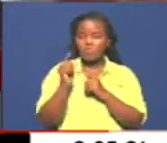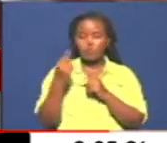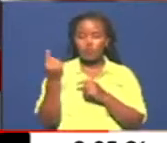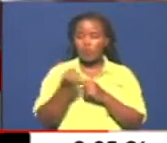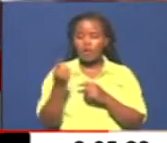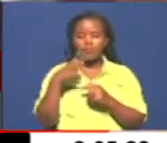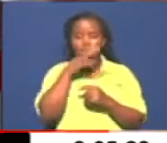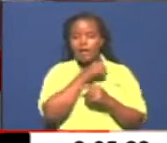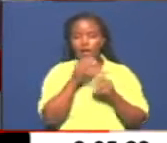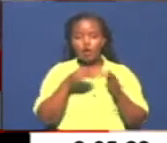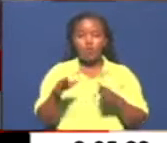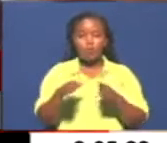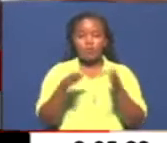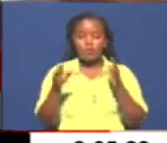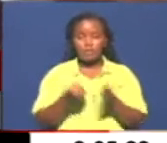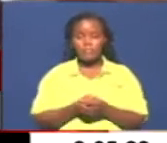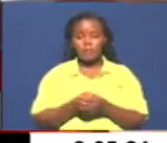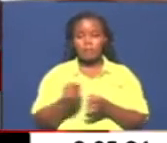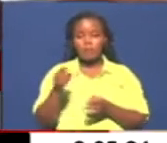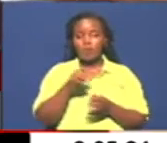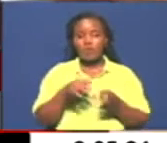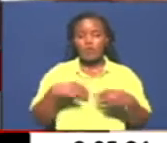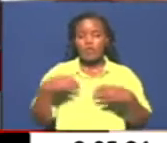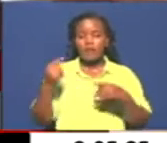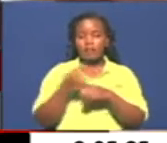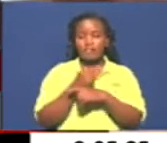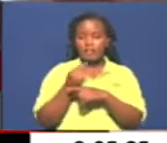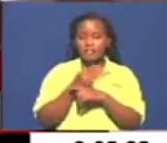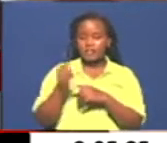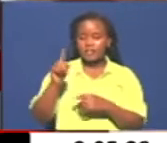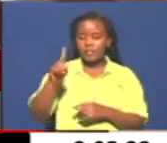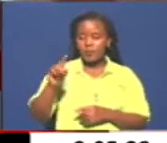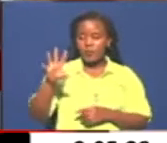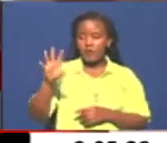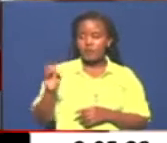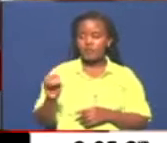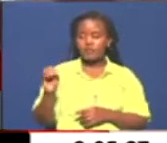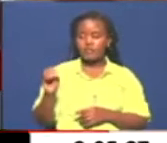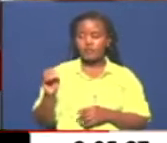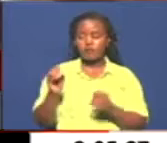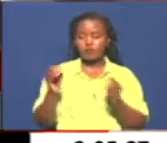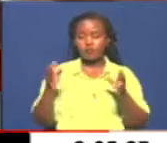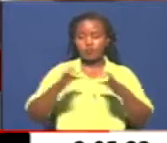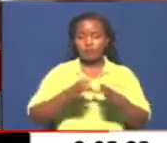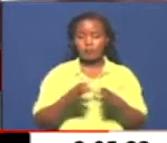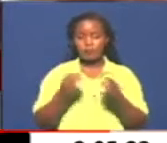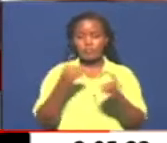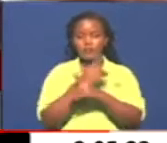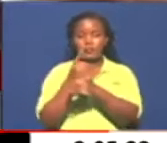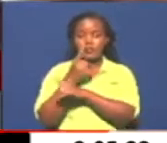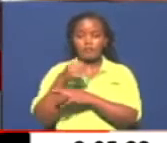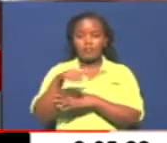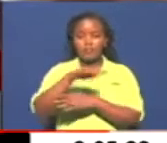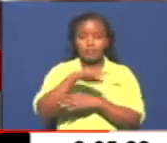have currently trained up close to 150 specialized teams in various areas,